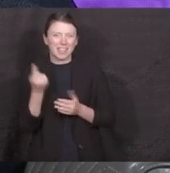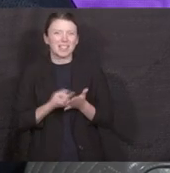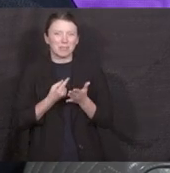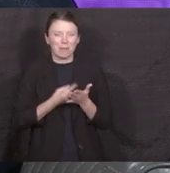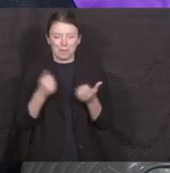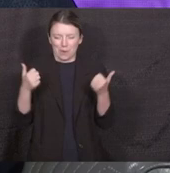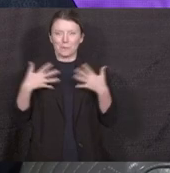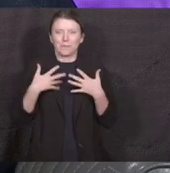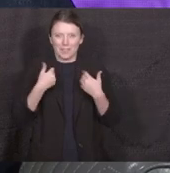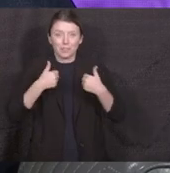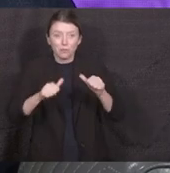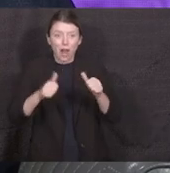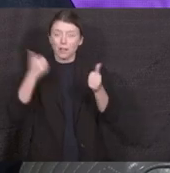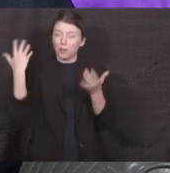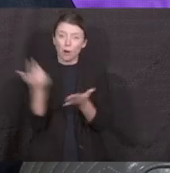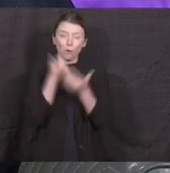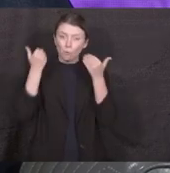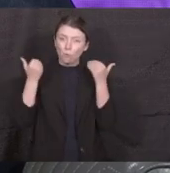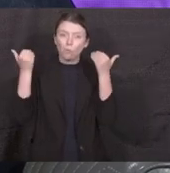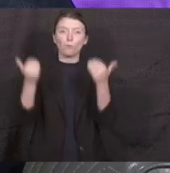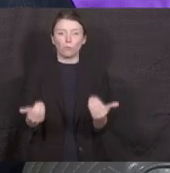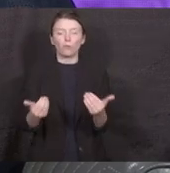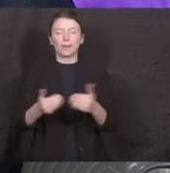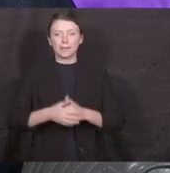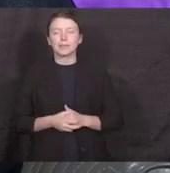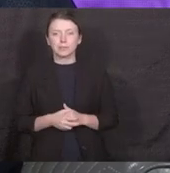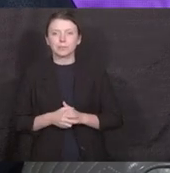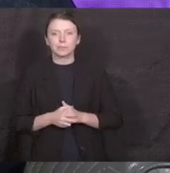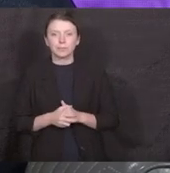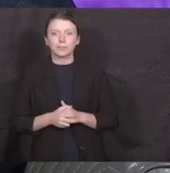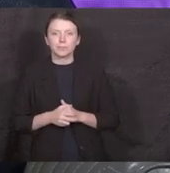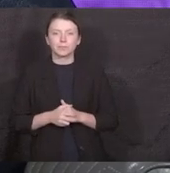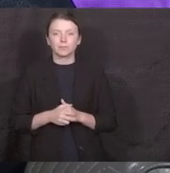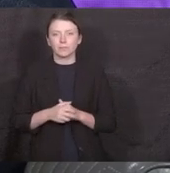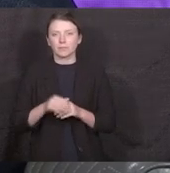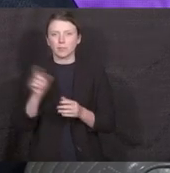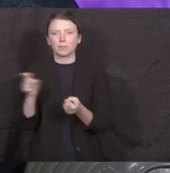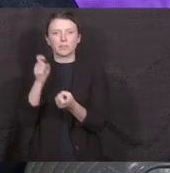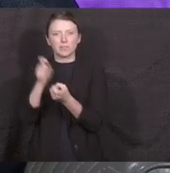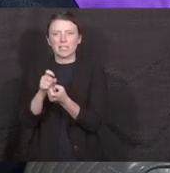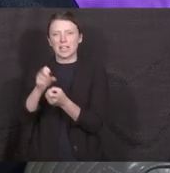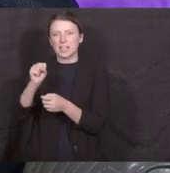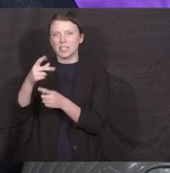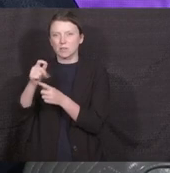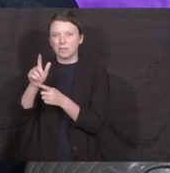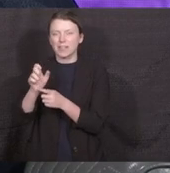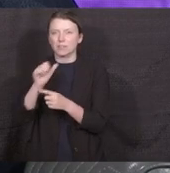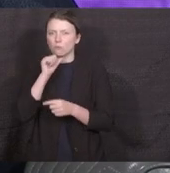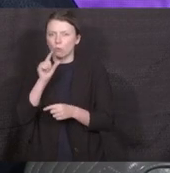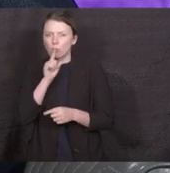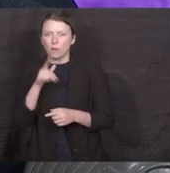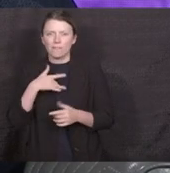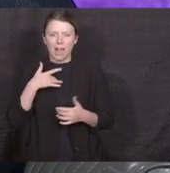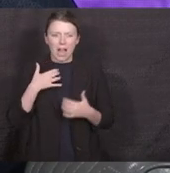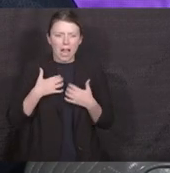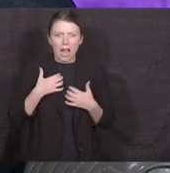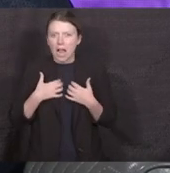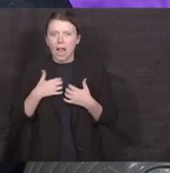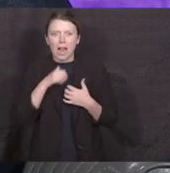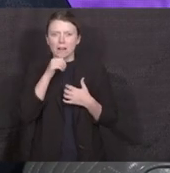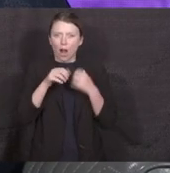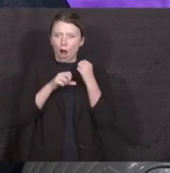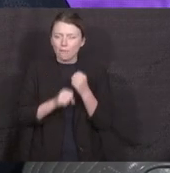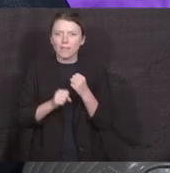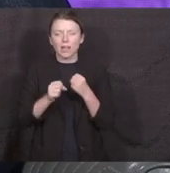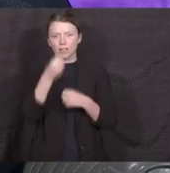try. They're afraid to make that movement into a space that they're not really sure of themselves. And I tell them that the best